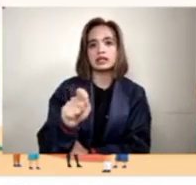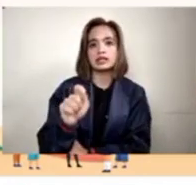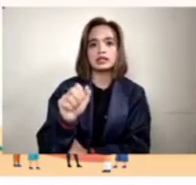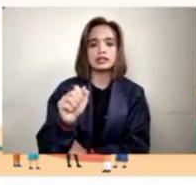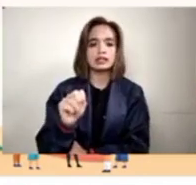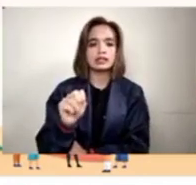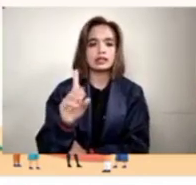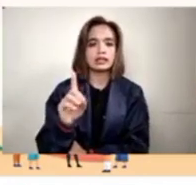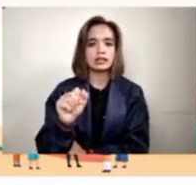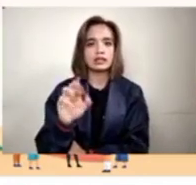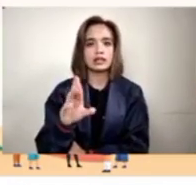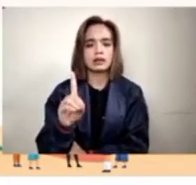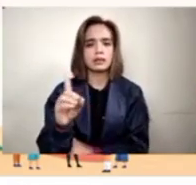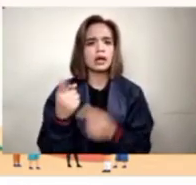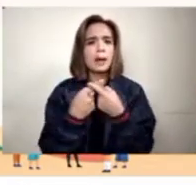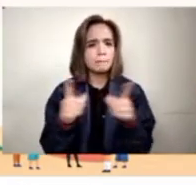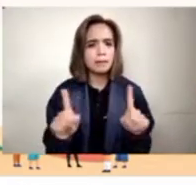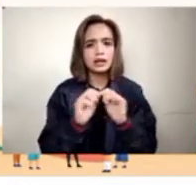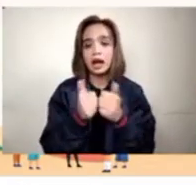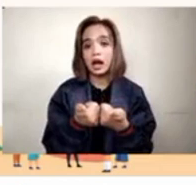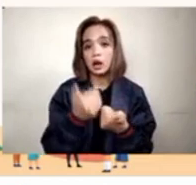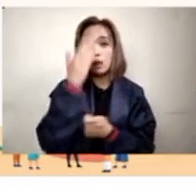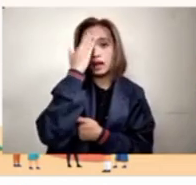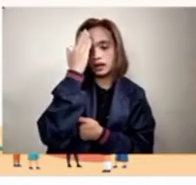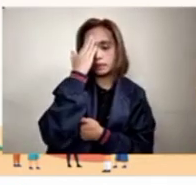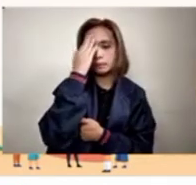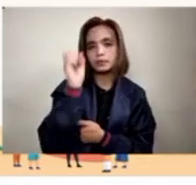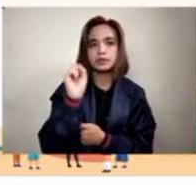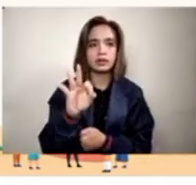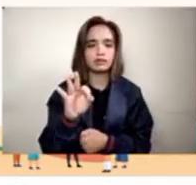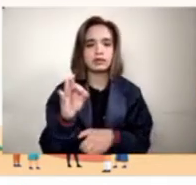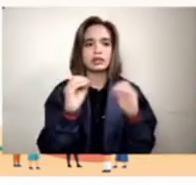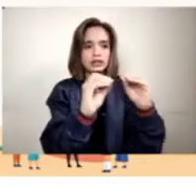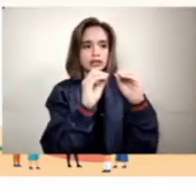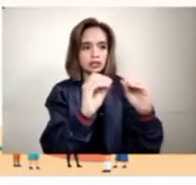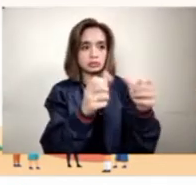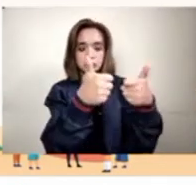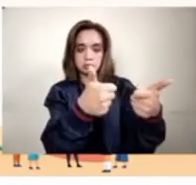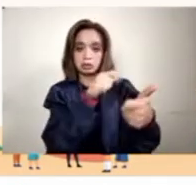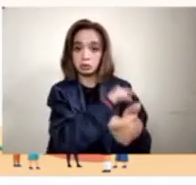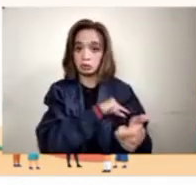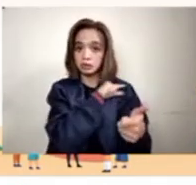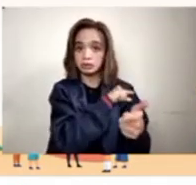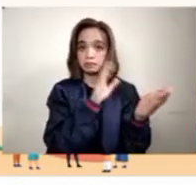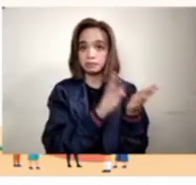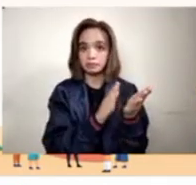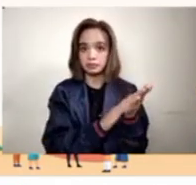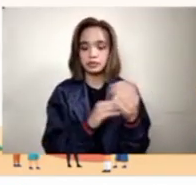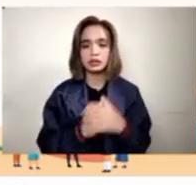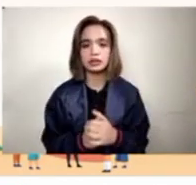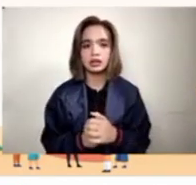high standards. But how do we ensure the quality of teaching in the schools?